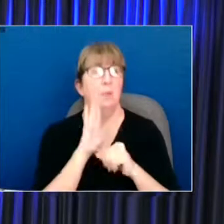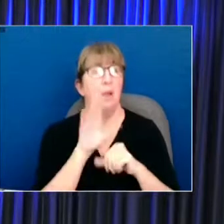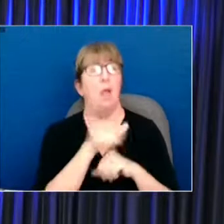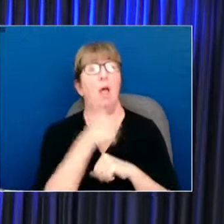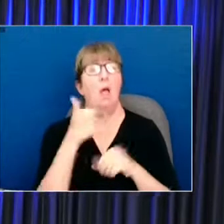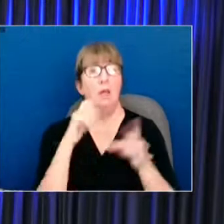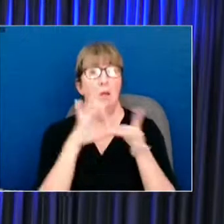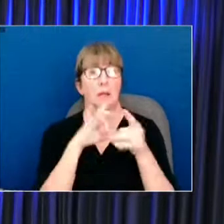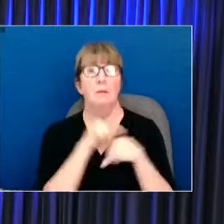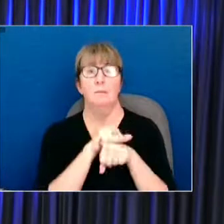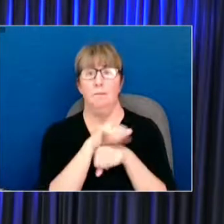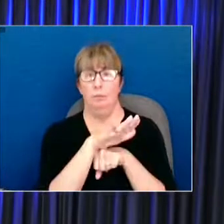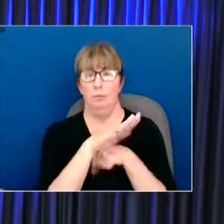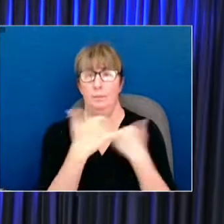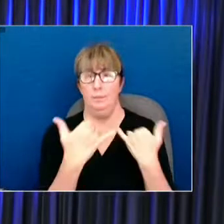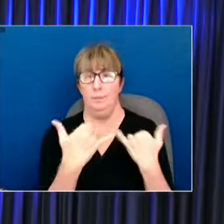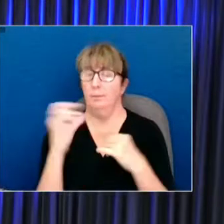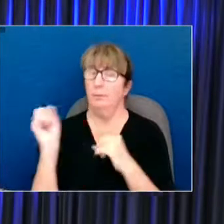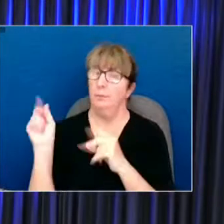now. Okay.